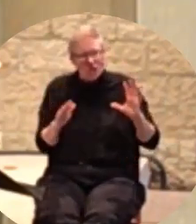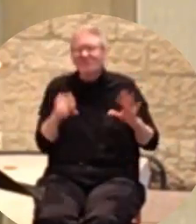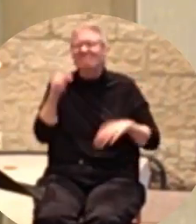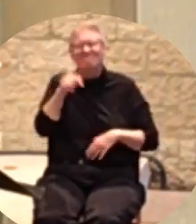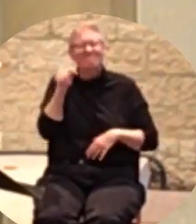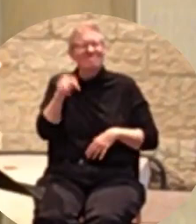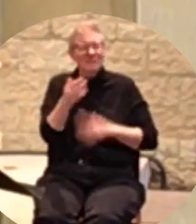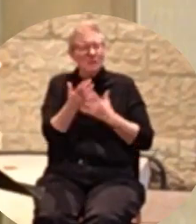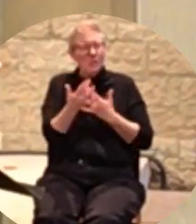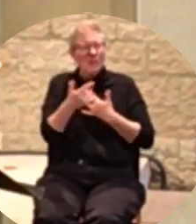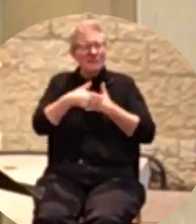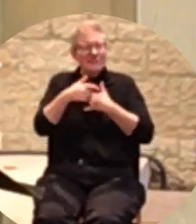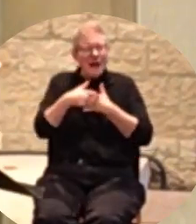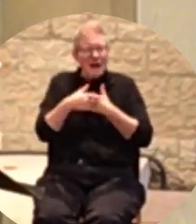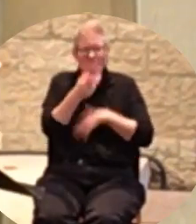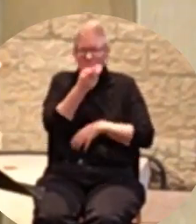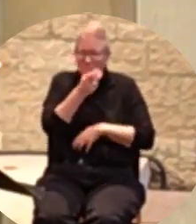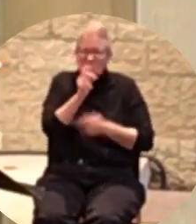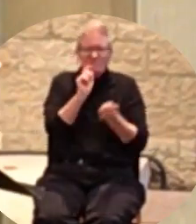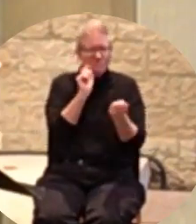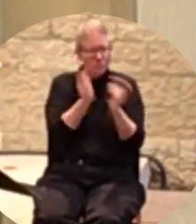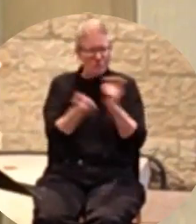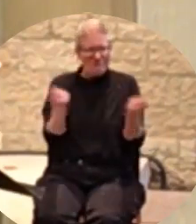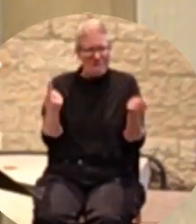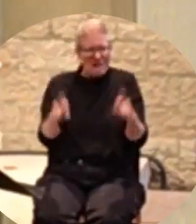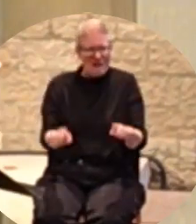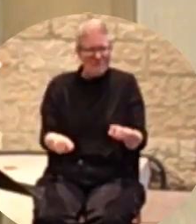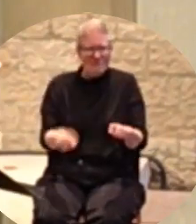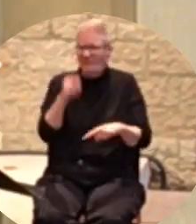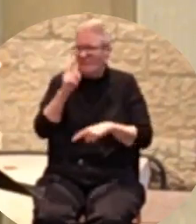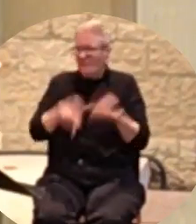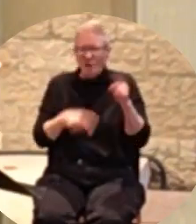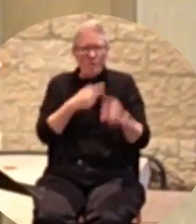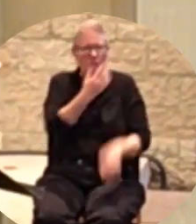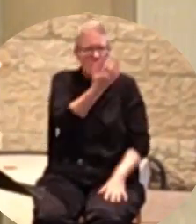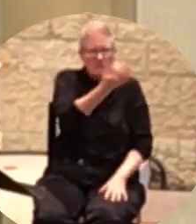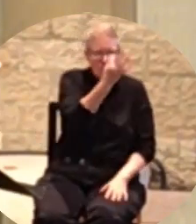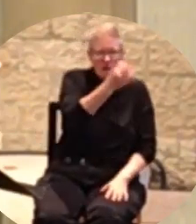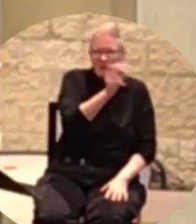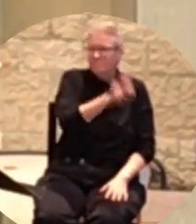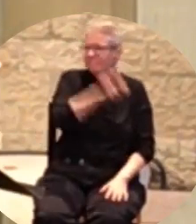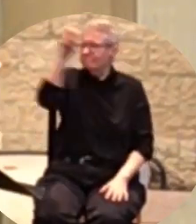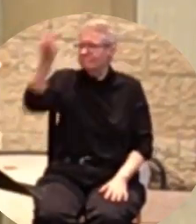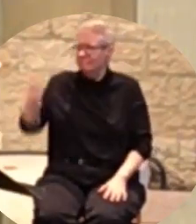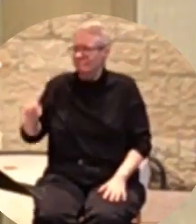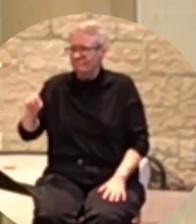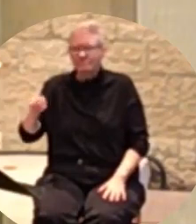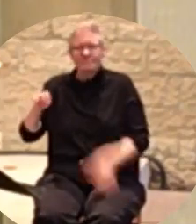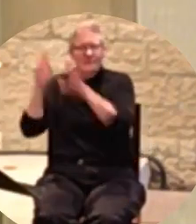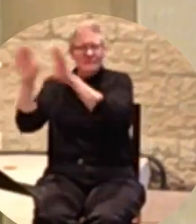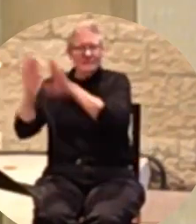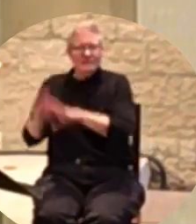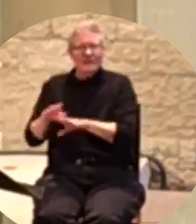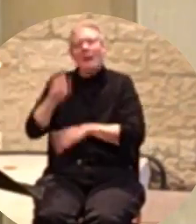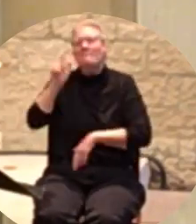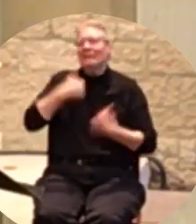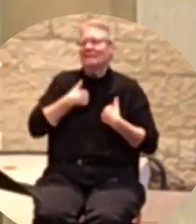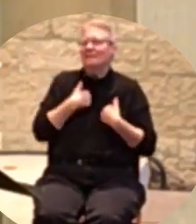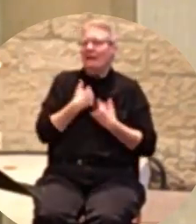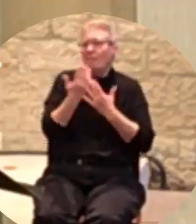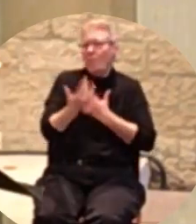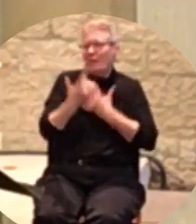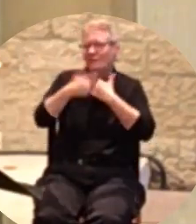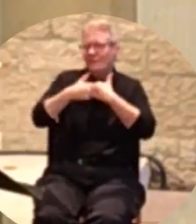cannot just jump from Friday to Sunday. In this case, there must be a Saturday. Isn't it